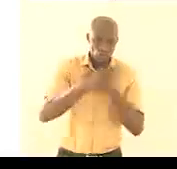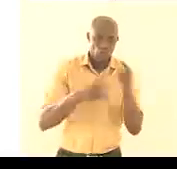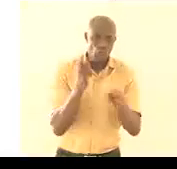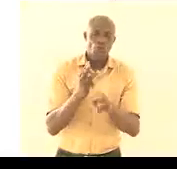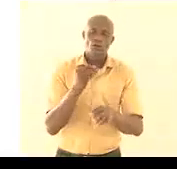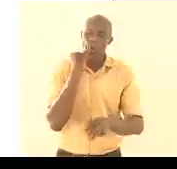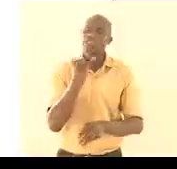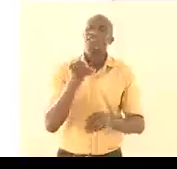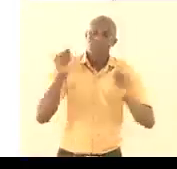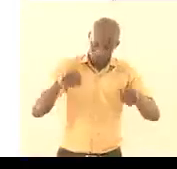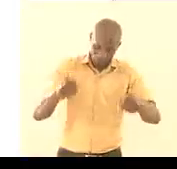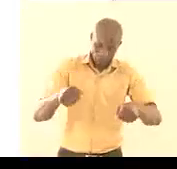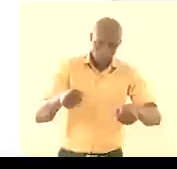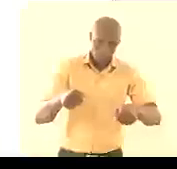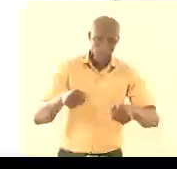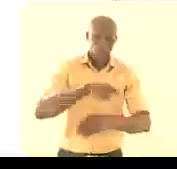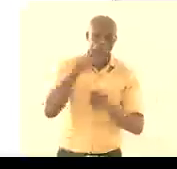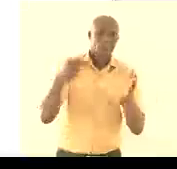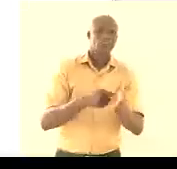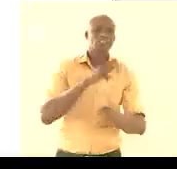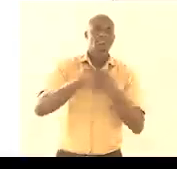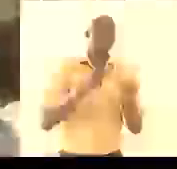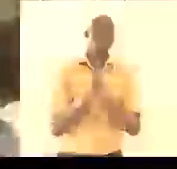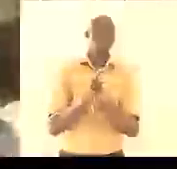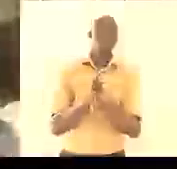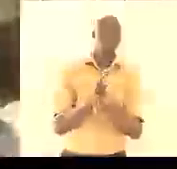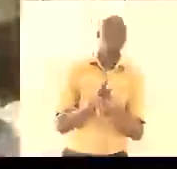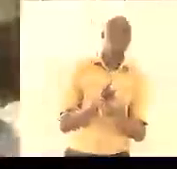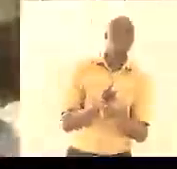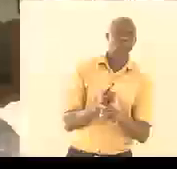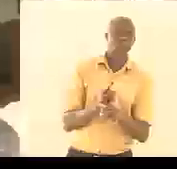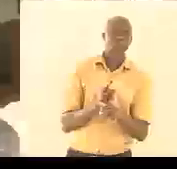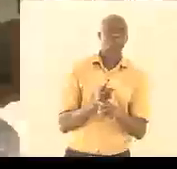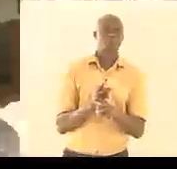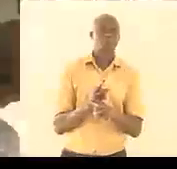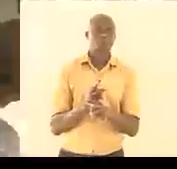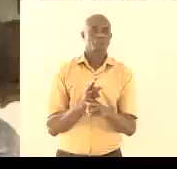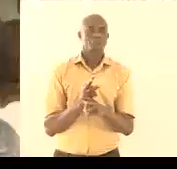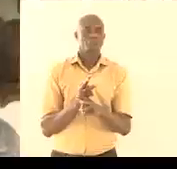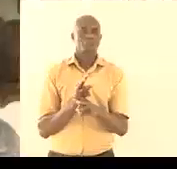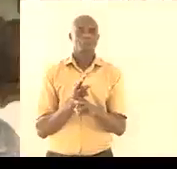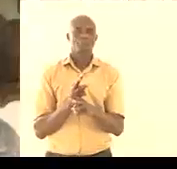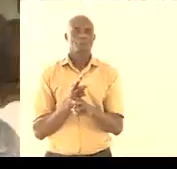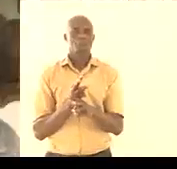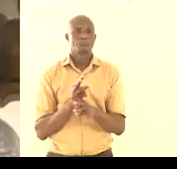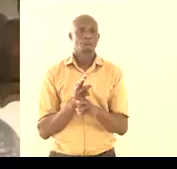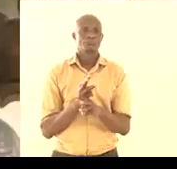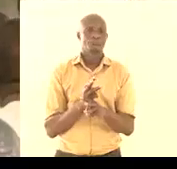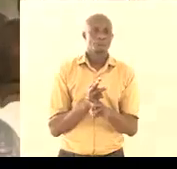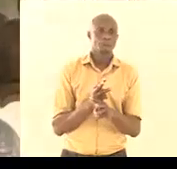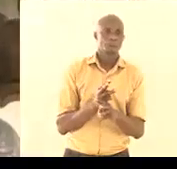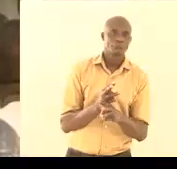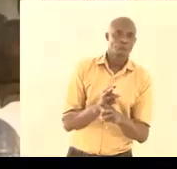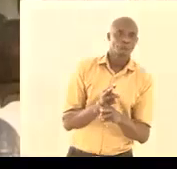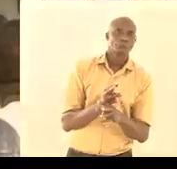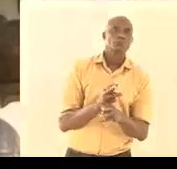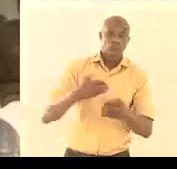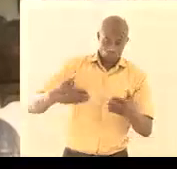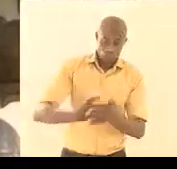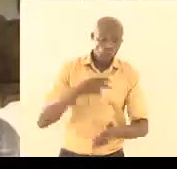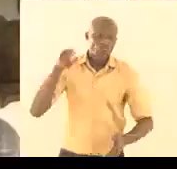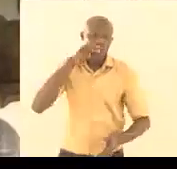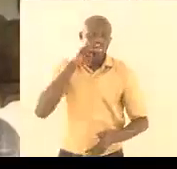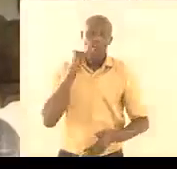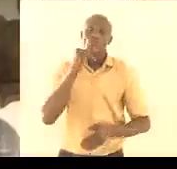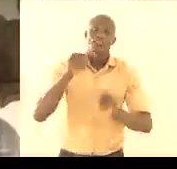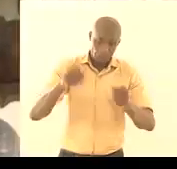is possible. This world, you know, what we call in this country, the Nigerian factor. No, a new Nigeria is